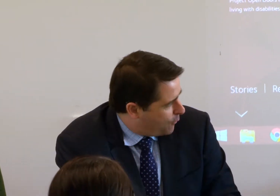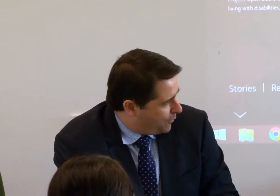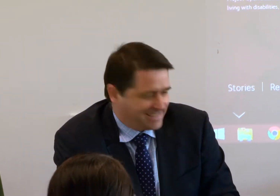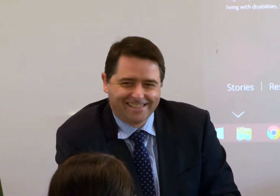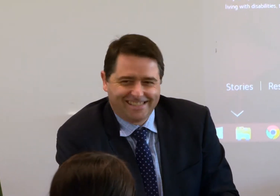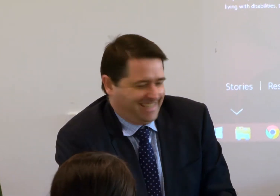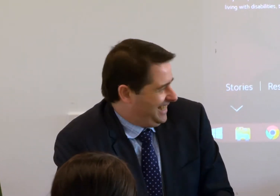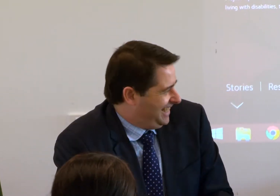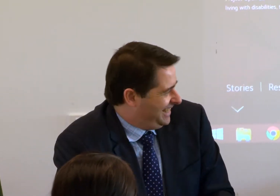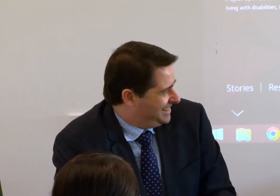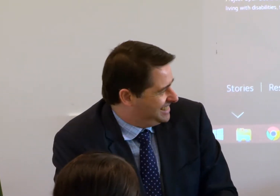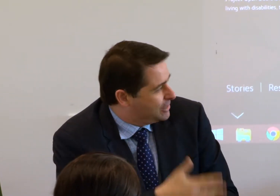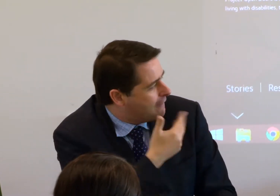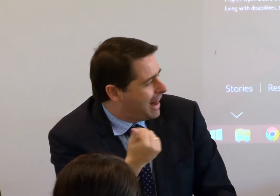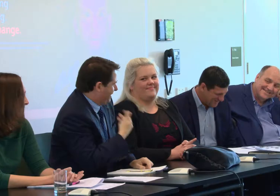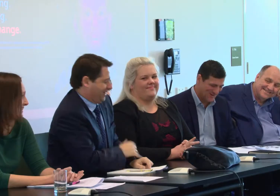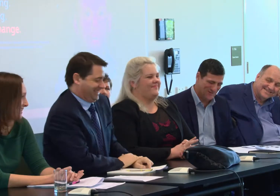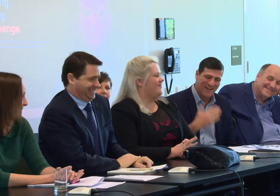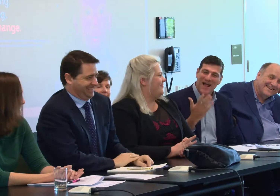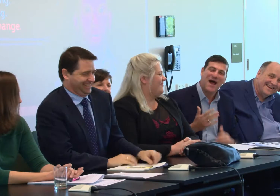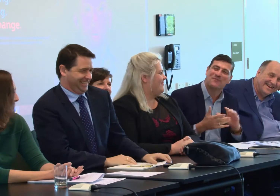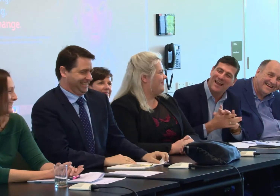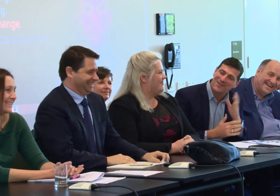you have a very lovely voice. It sounds beautiful.